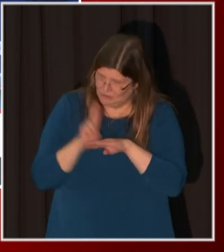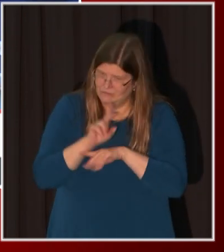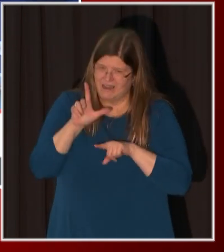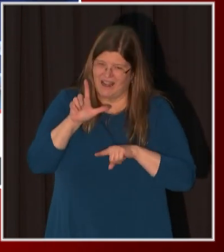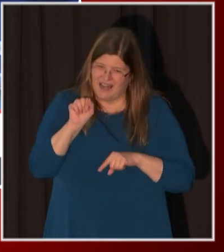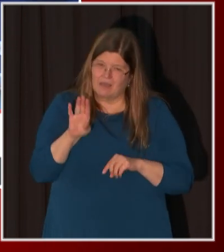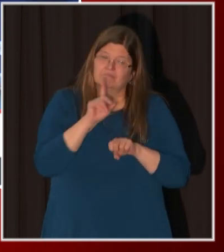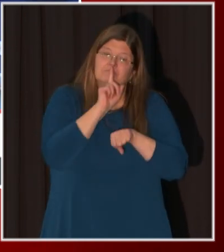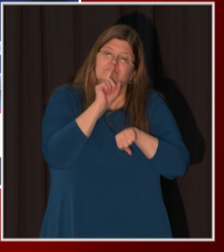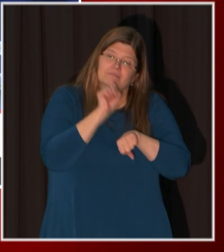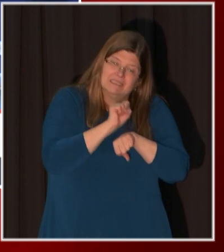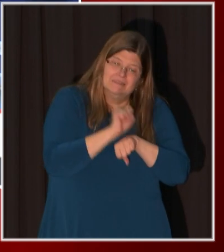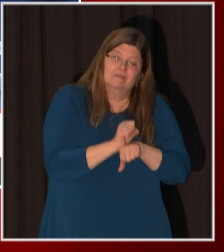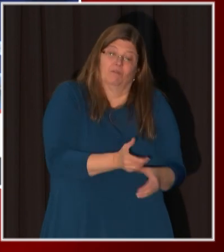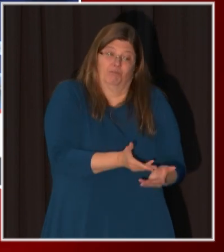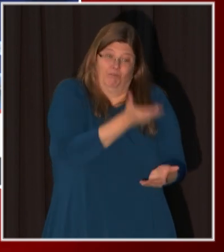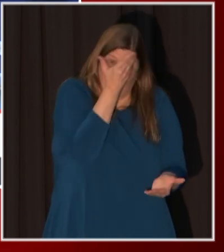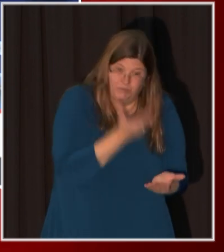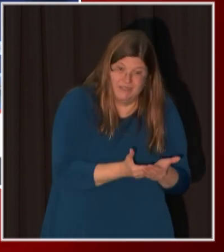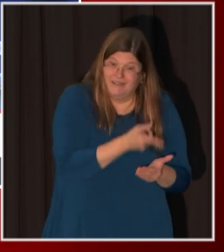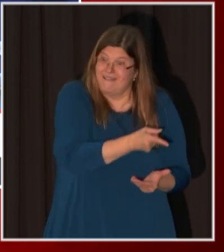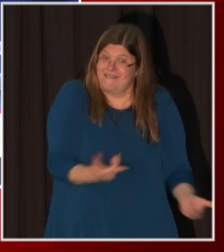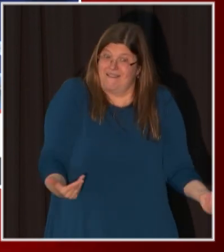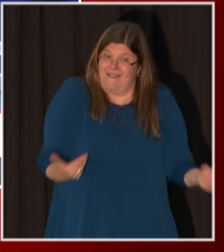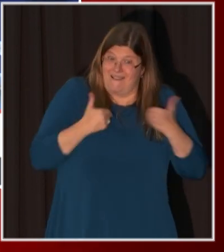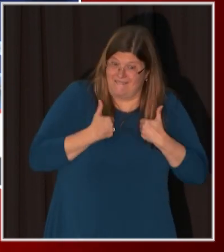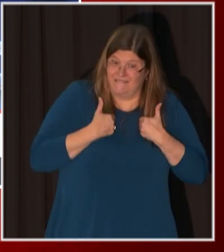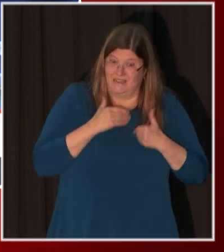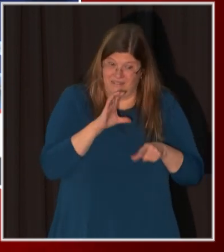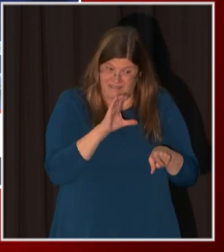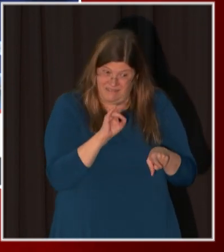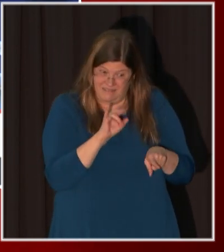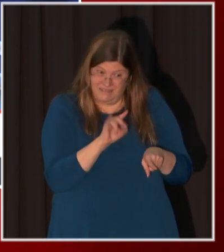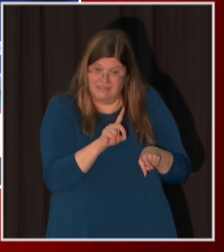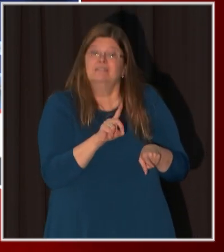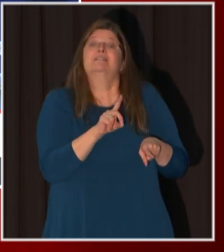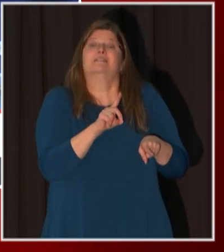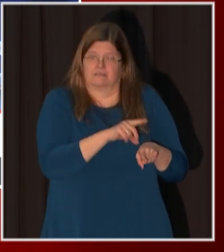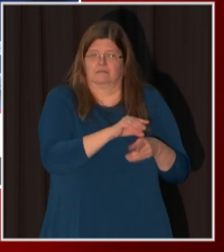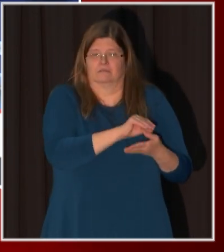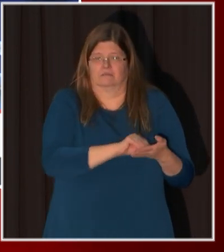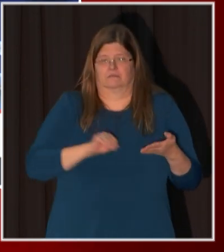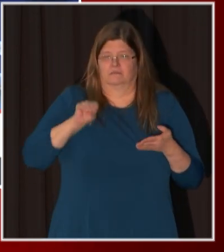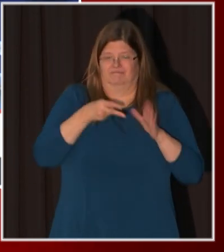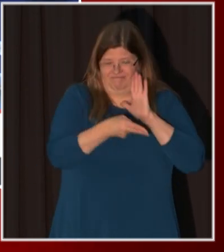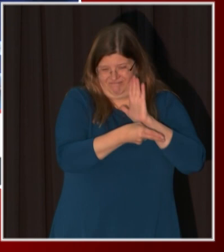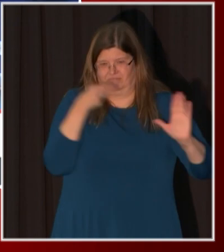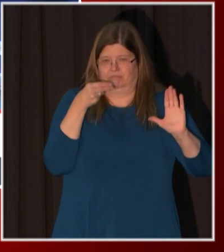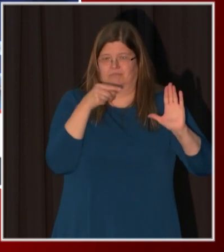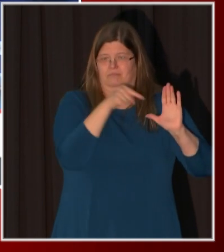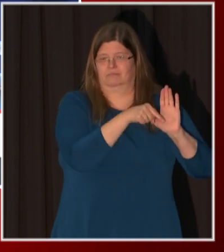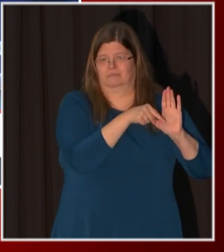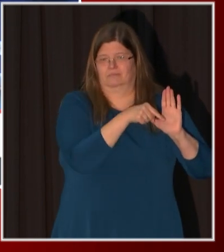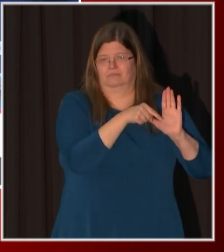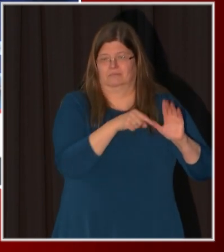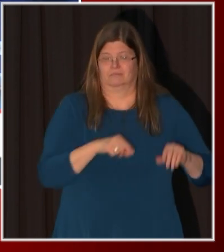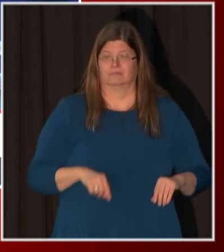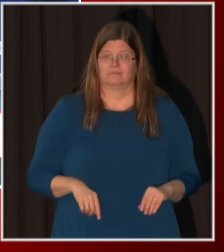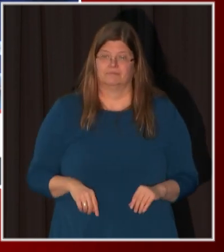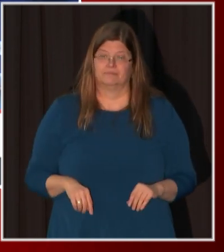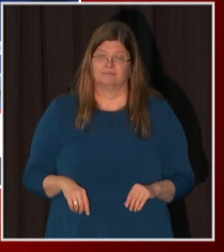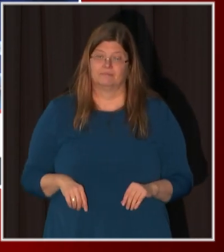a diagnostic test that is positive. The Office of the Chief Medical Examiner, if they have someone who